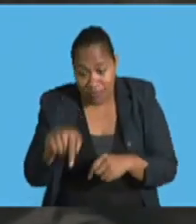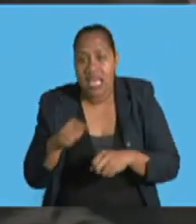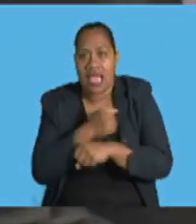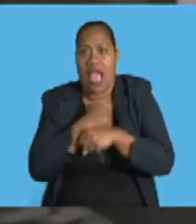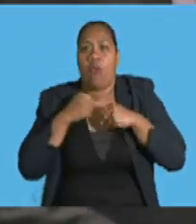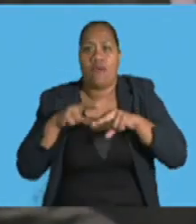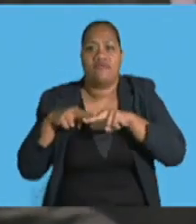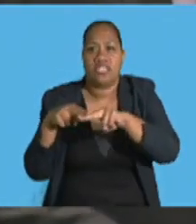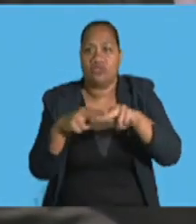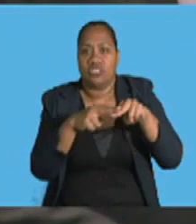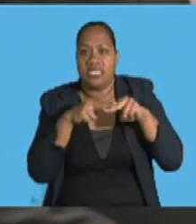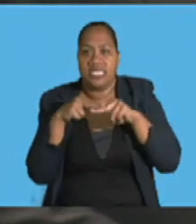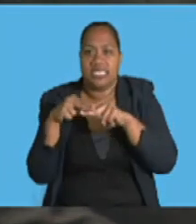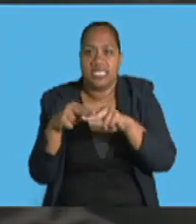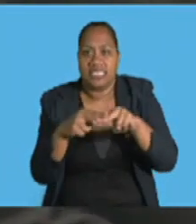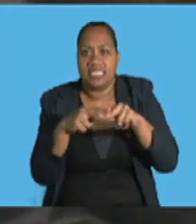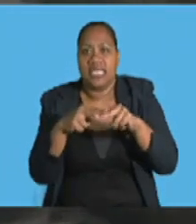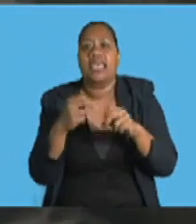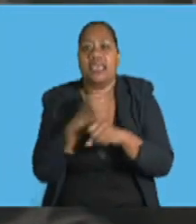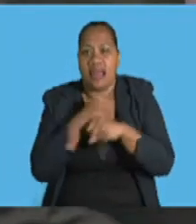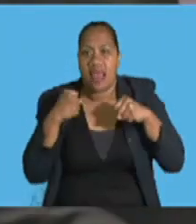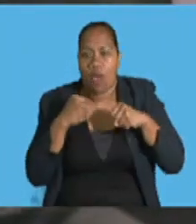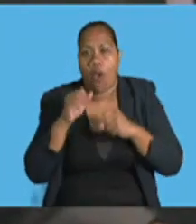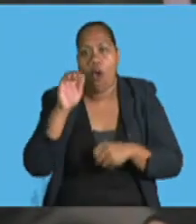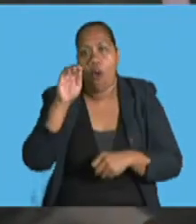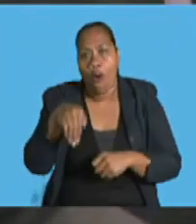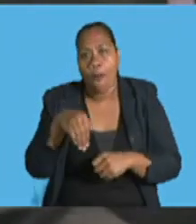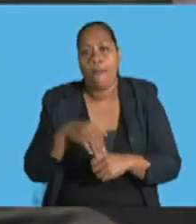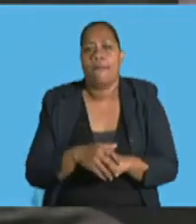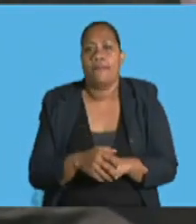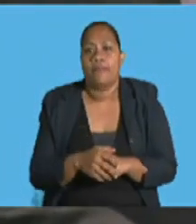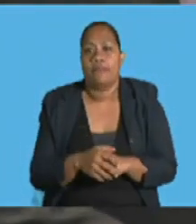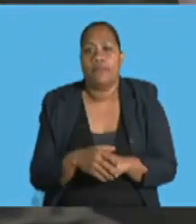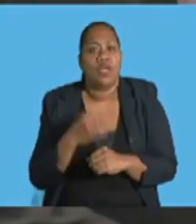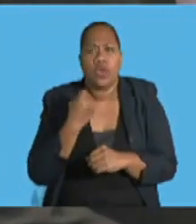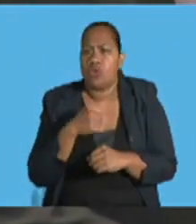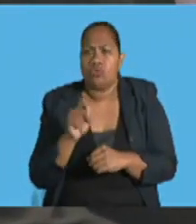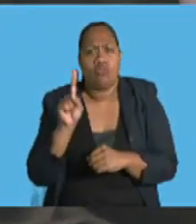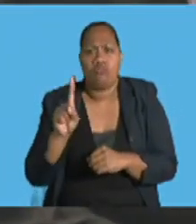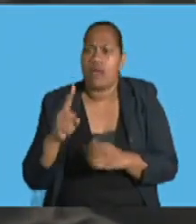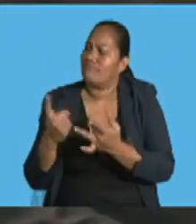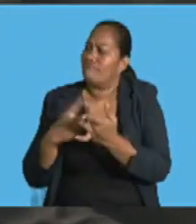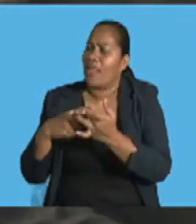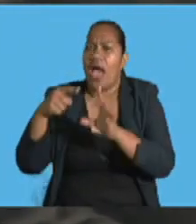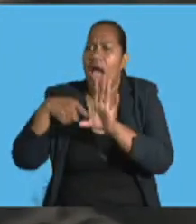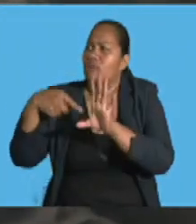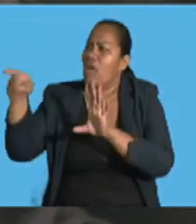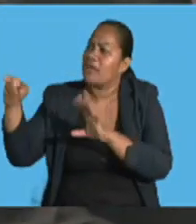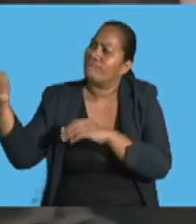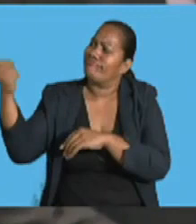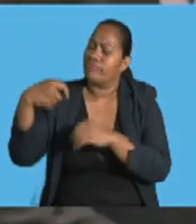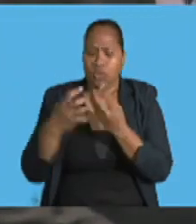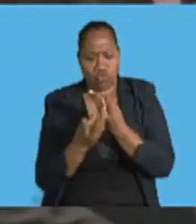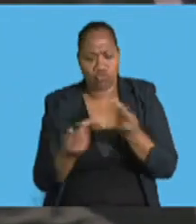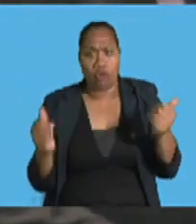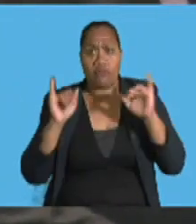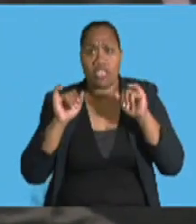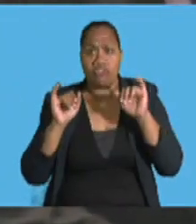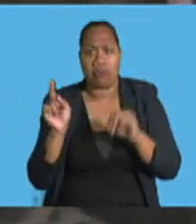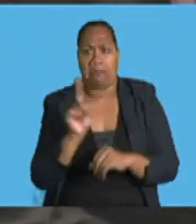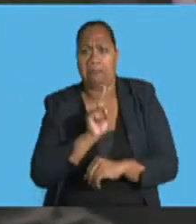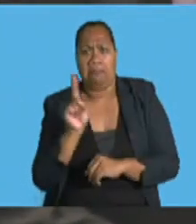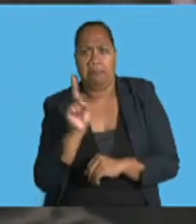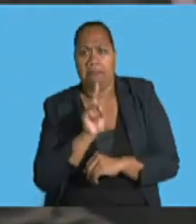Fiji and our home. No one will come from outside to solve our issues.